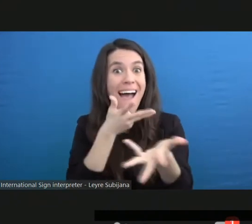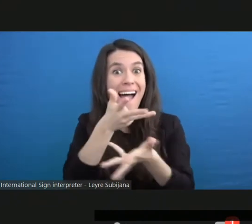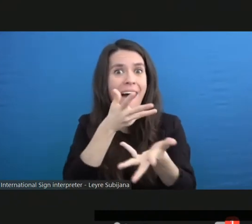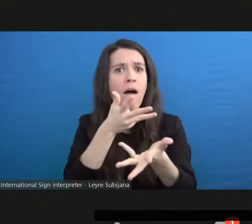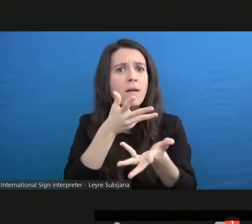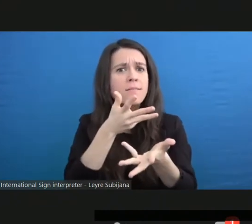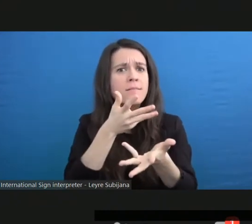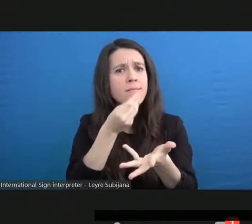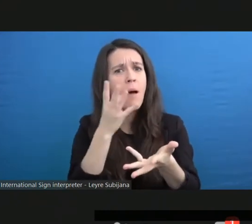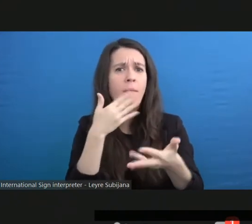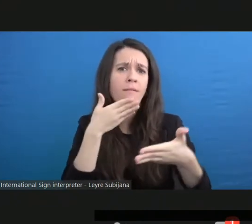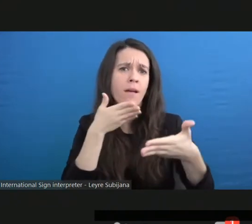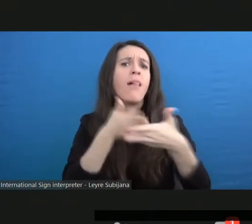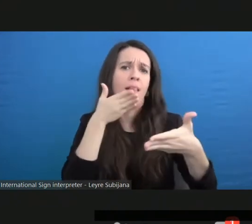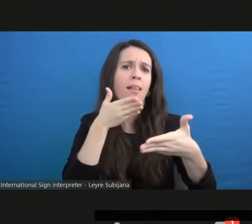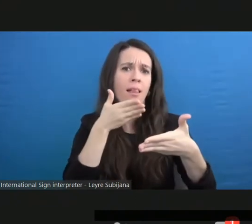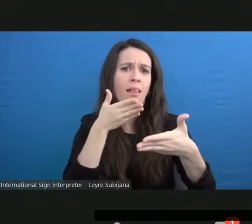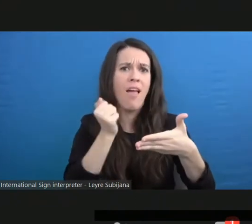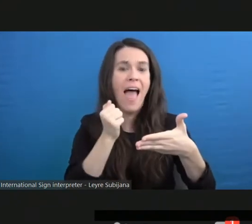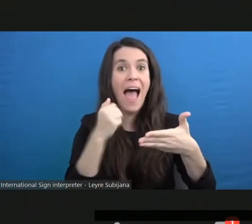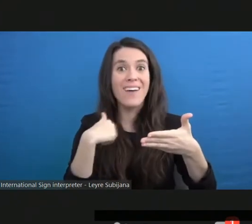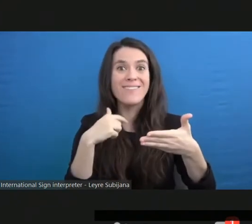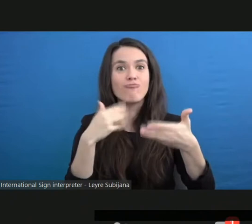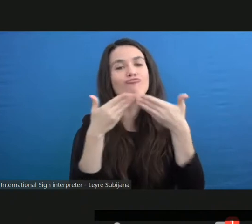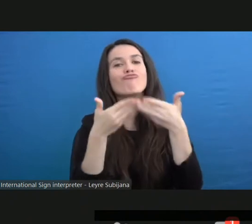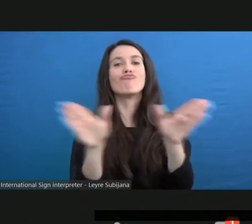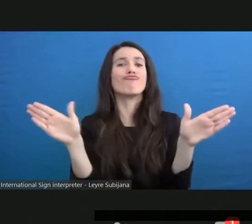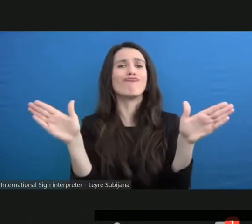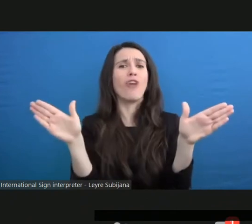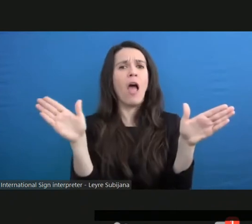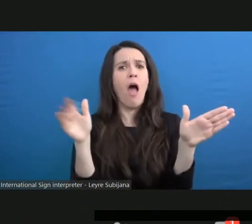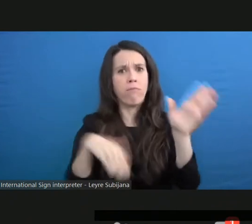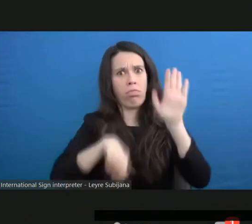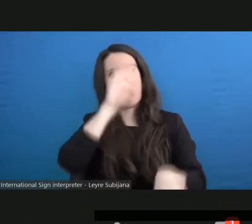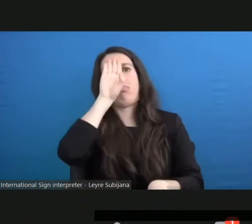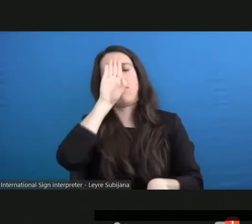enough, it's not open enough. We know that sometimes it is about